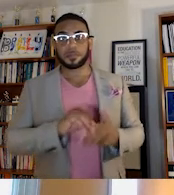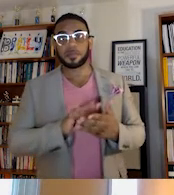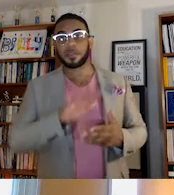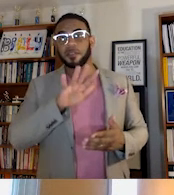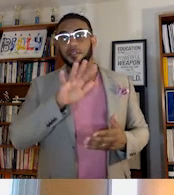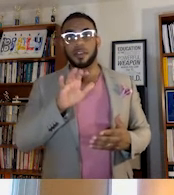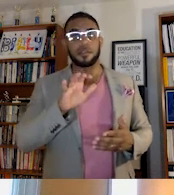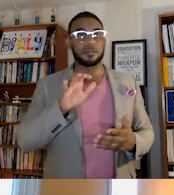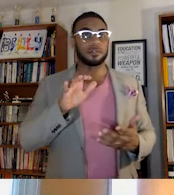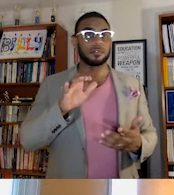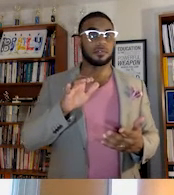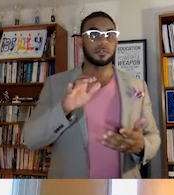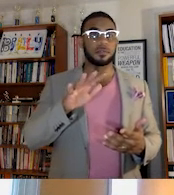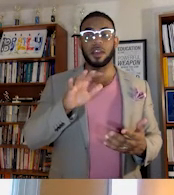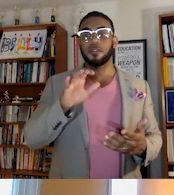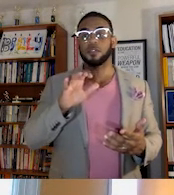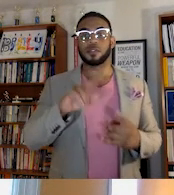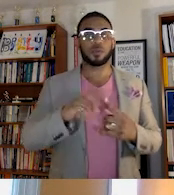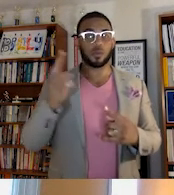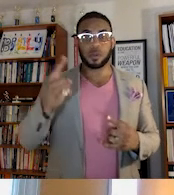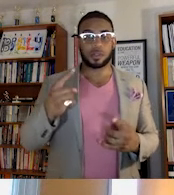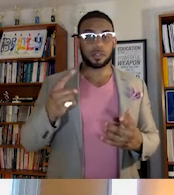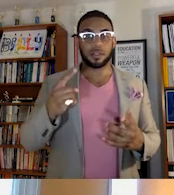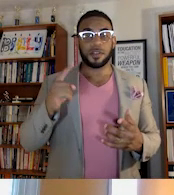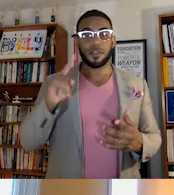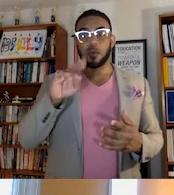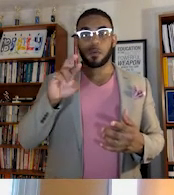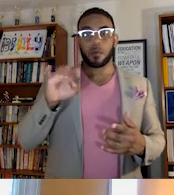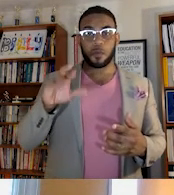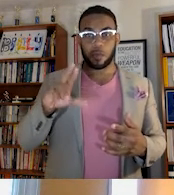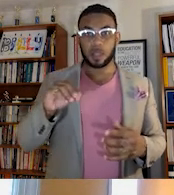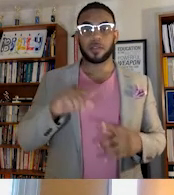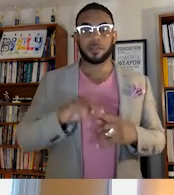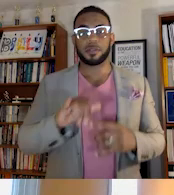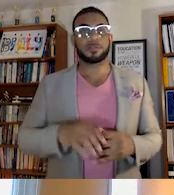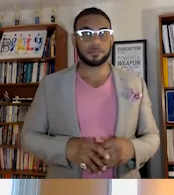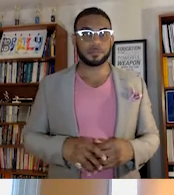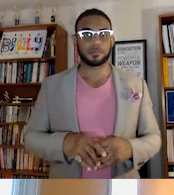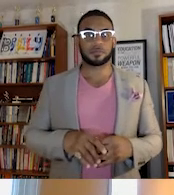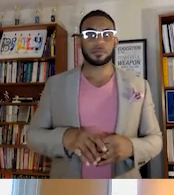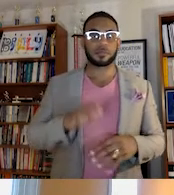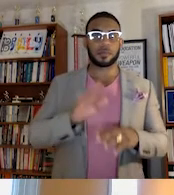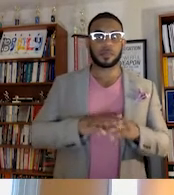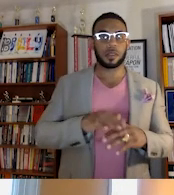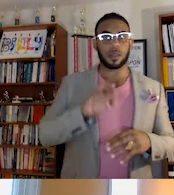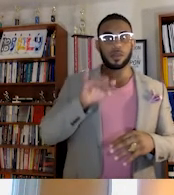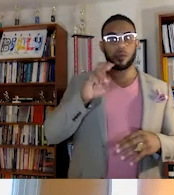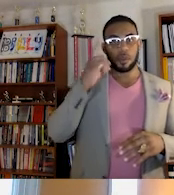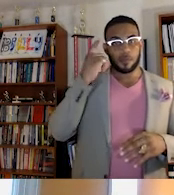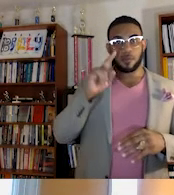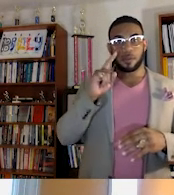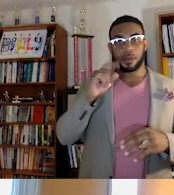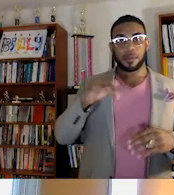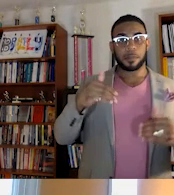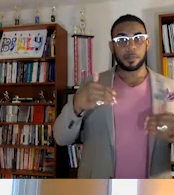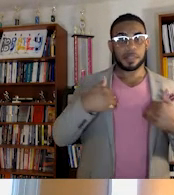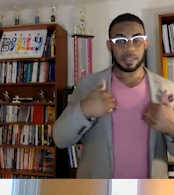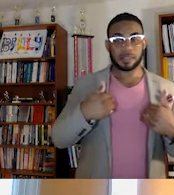500 to 1 ratio on the crime for